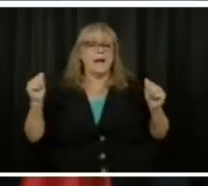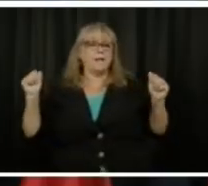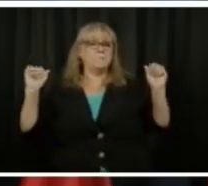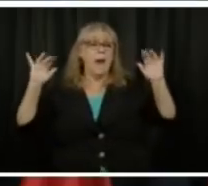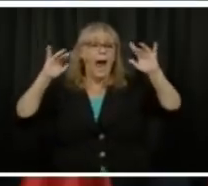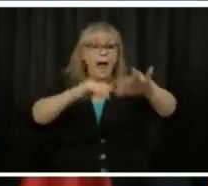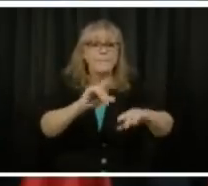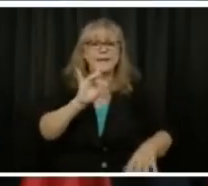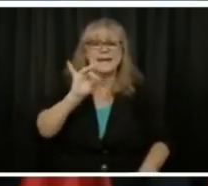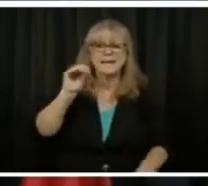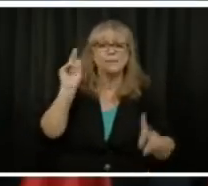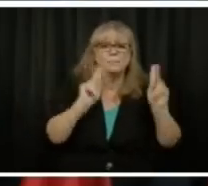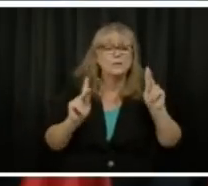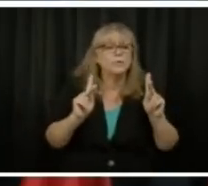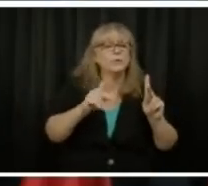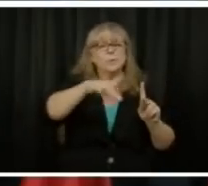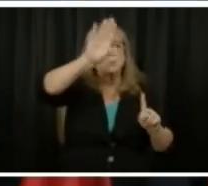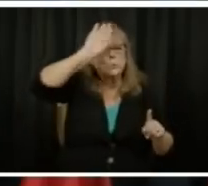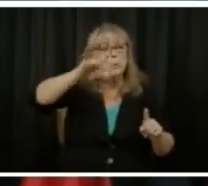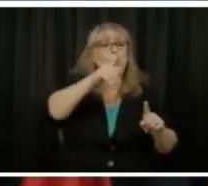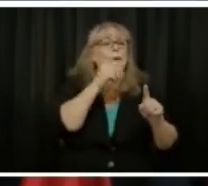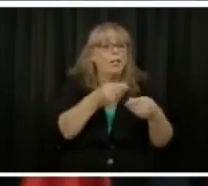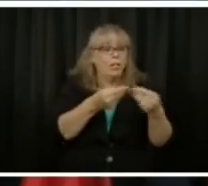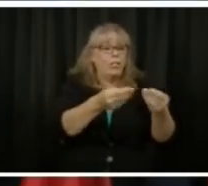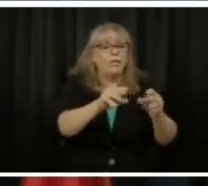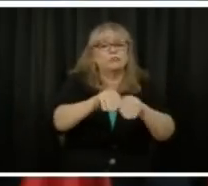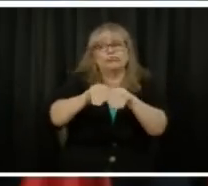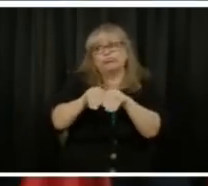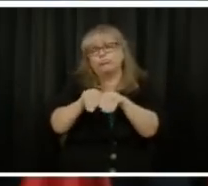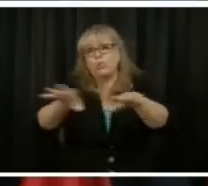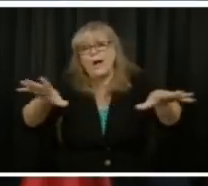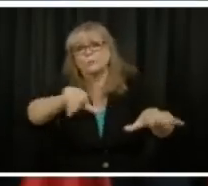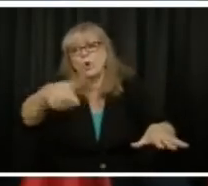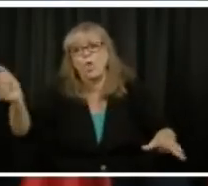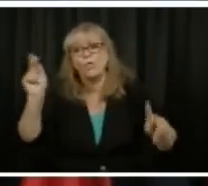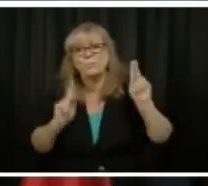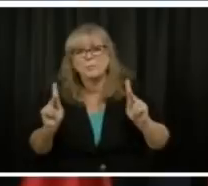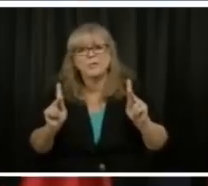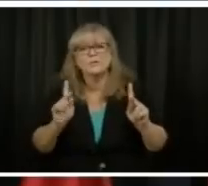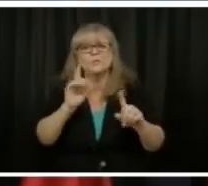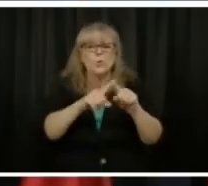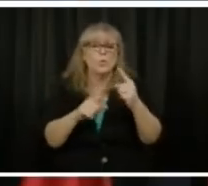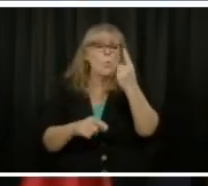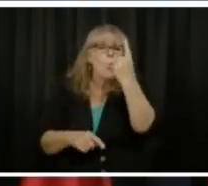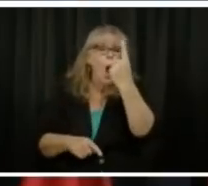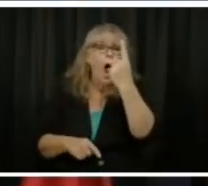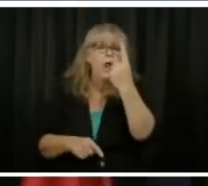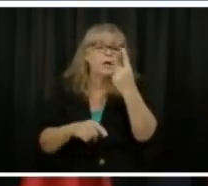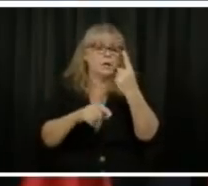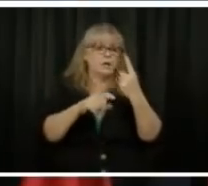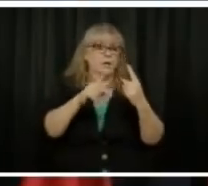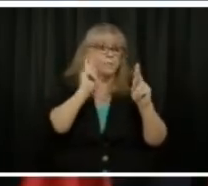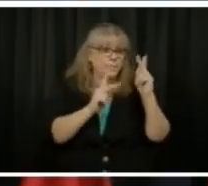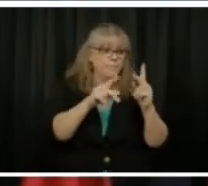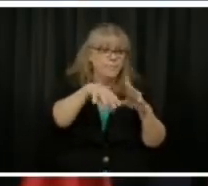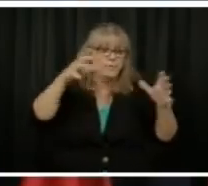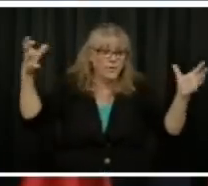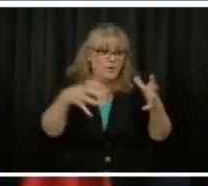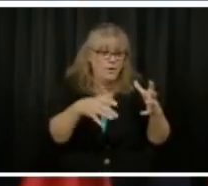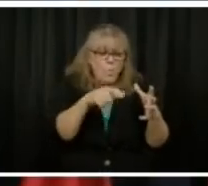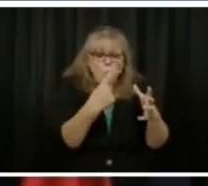people. And you know what? Even in that age range, 1 or 2 will probably wind up in the hospital. And then not even beyond that, the people of other ages that it spreads to.